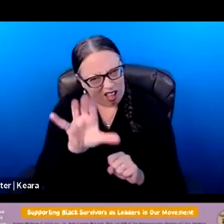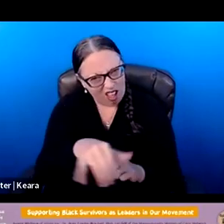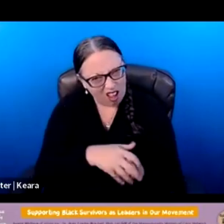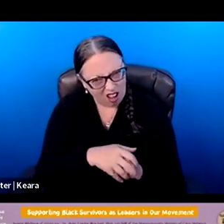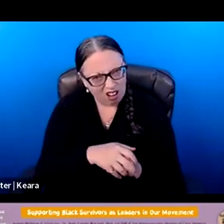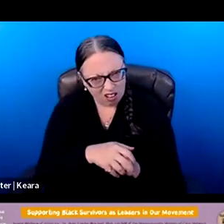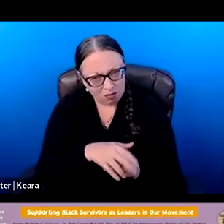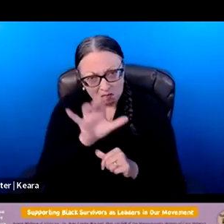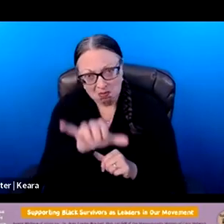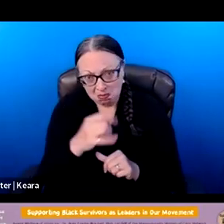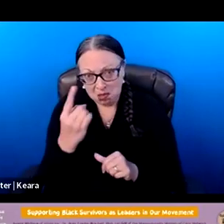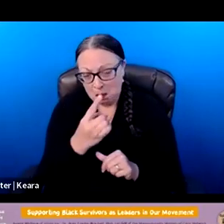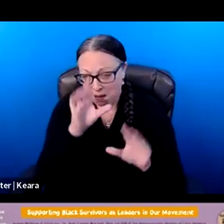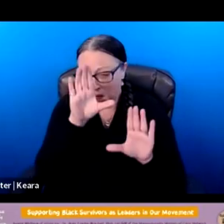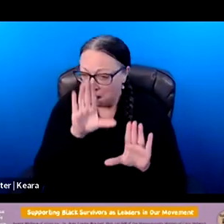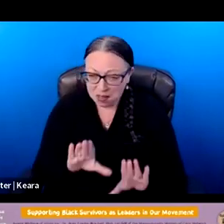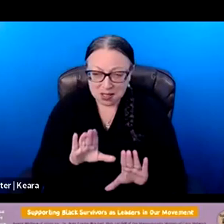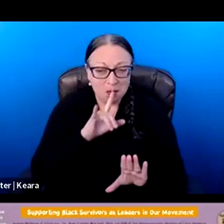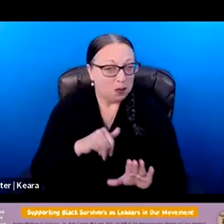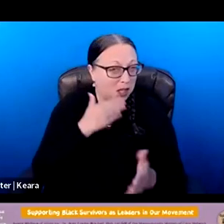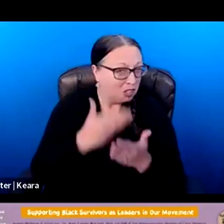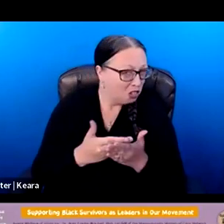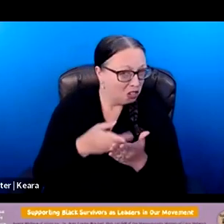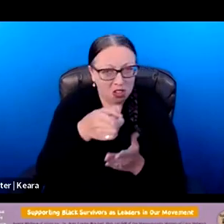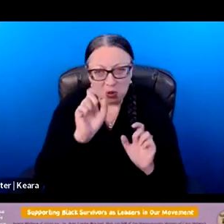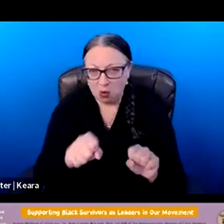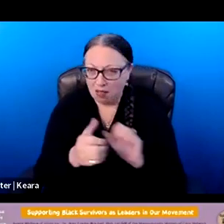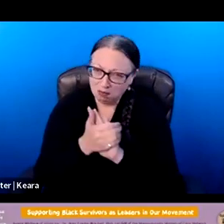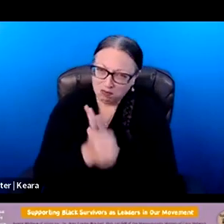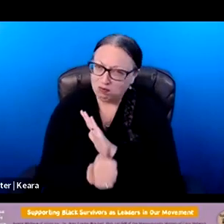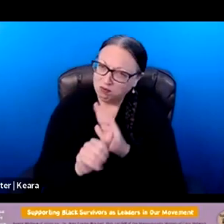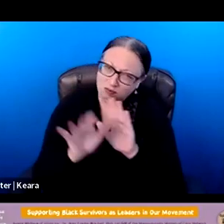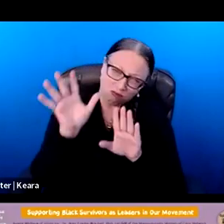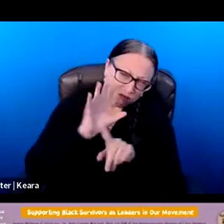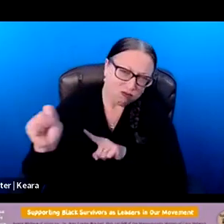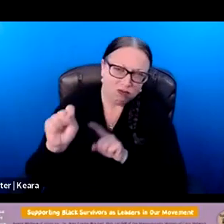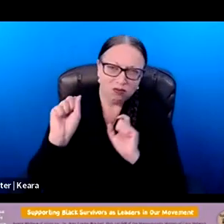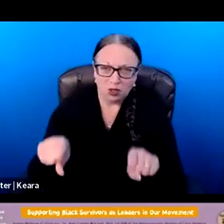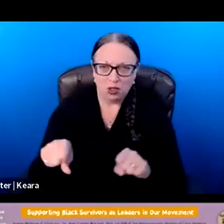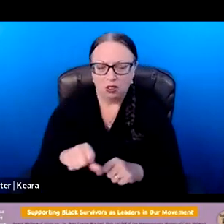something that you could be really good at. That's important.